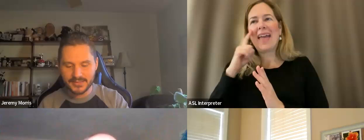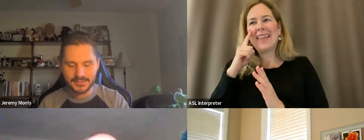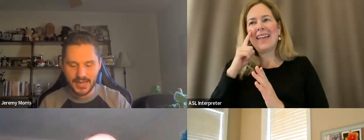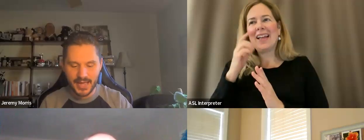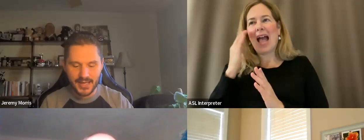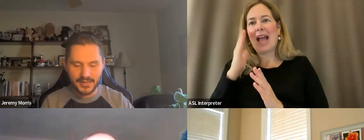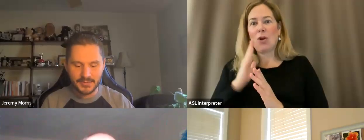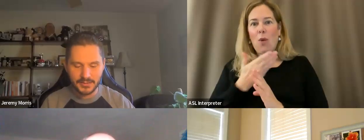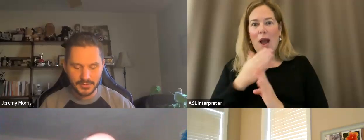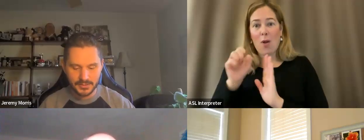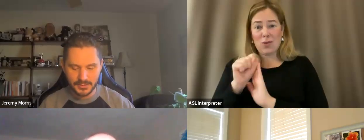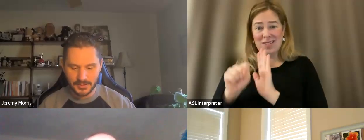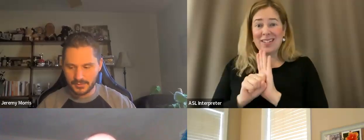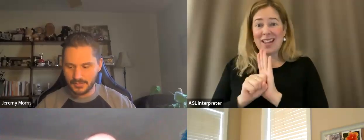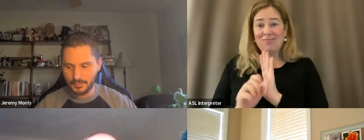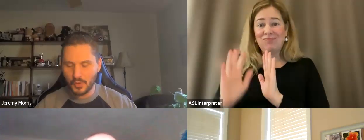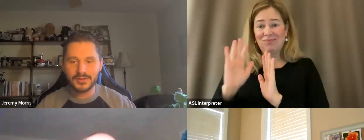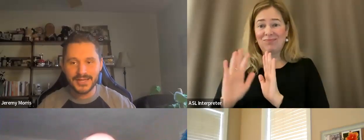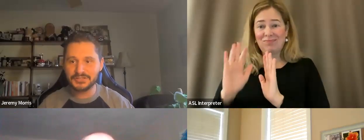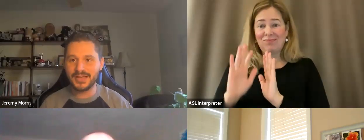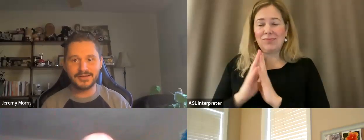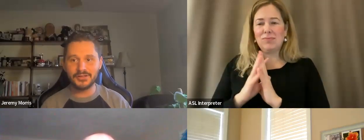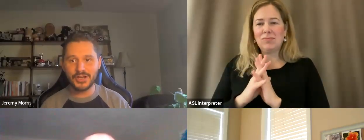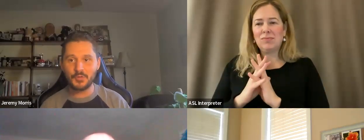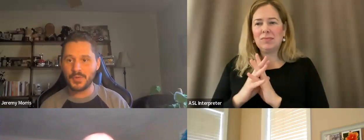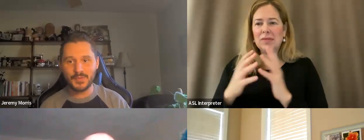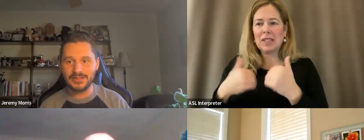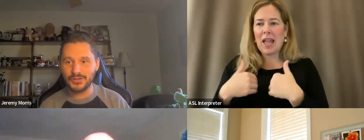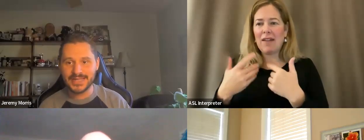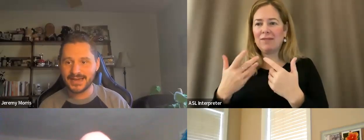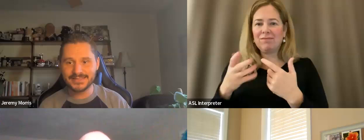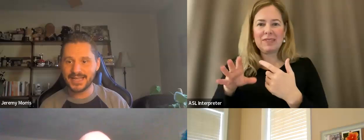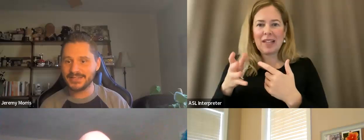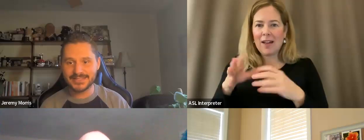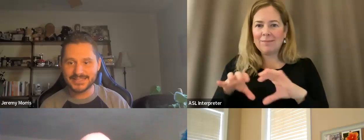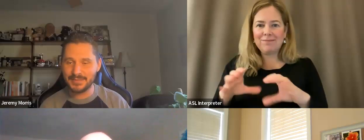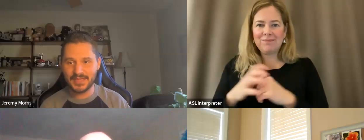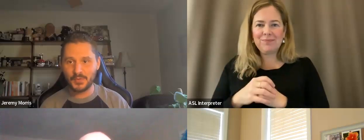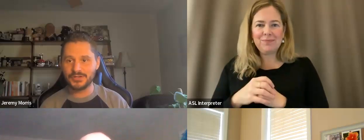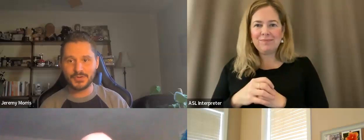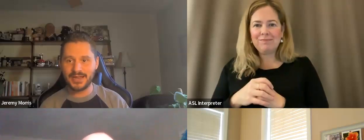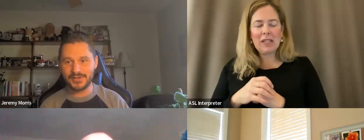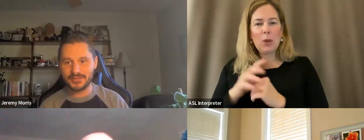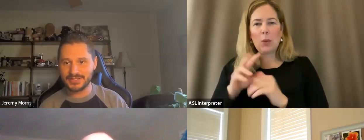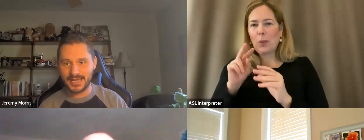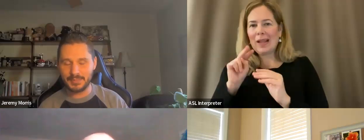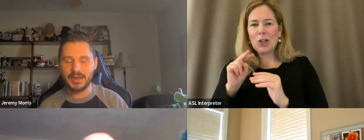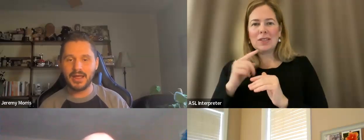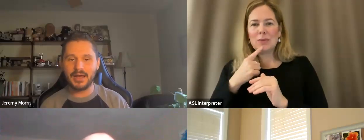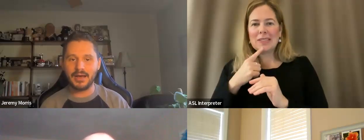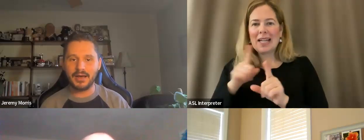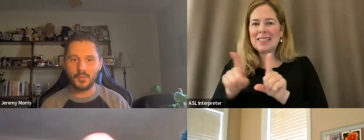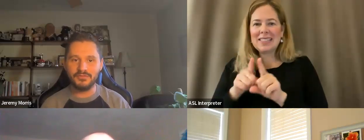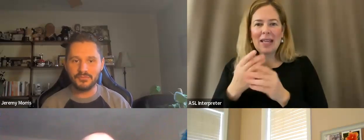in the past had more or less done, you know, we looked at it and said it's the same thing we're doing every other